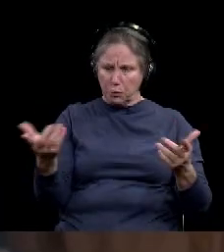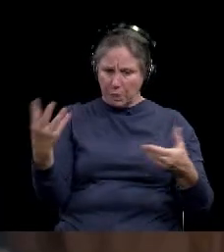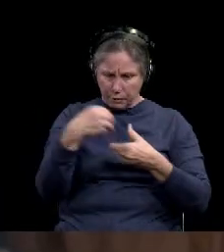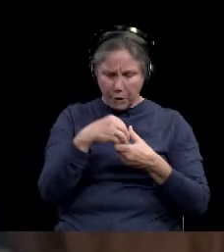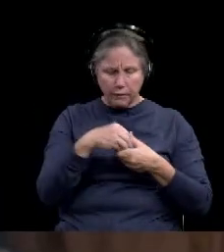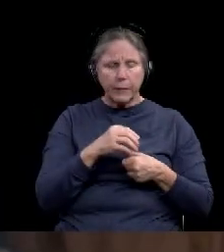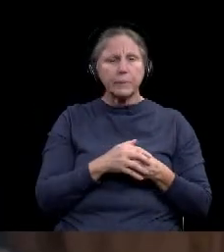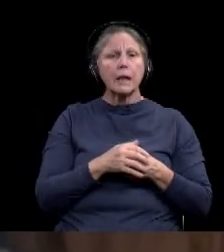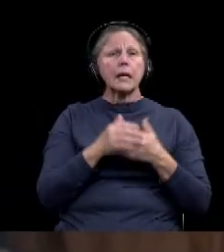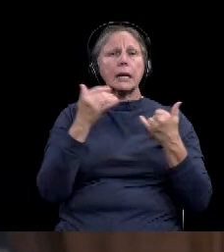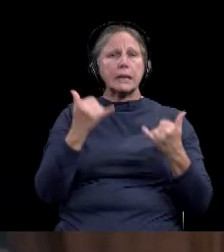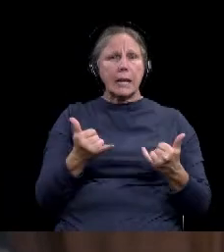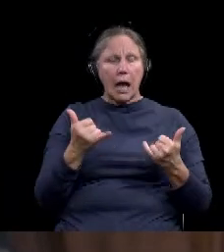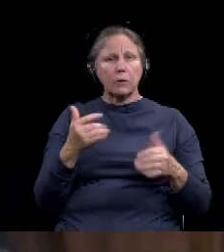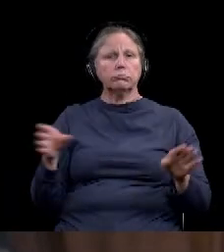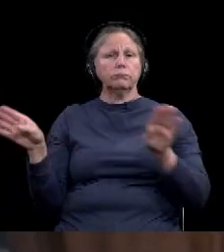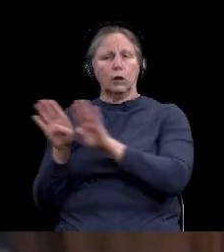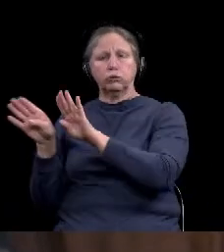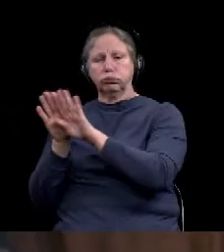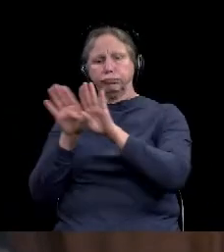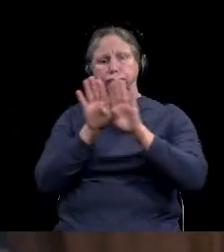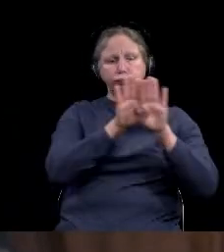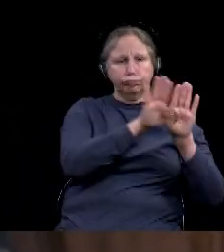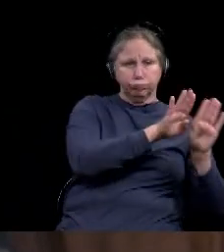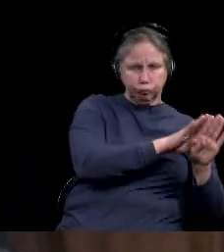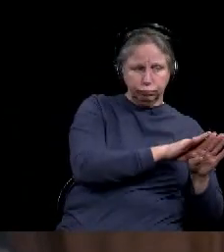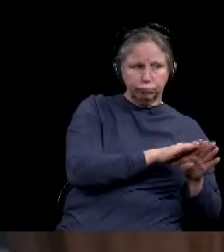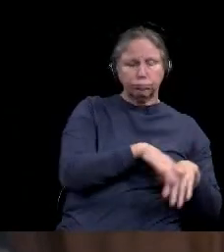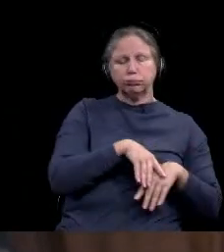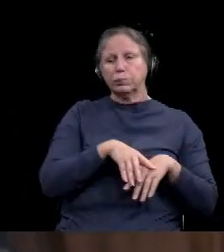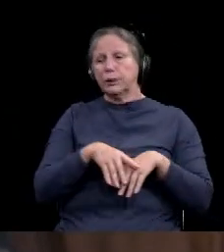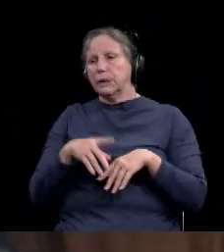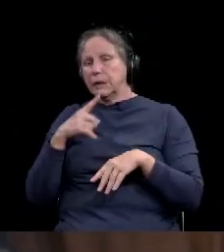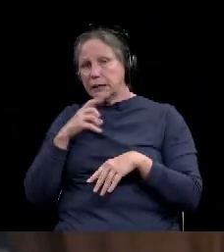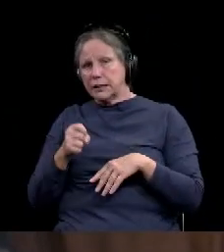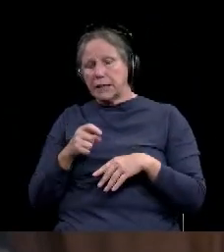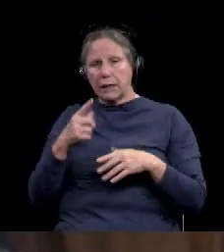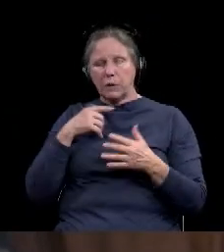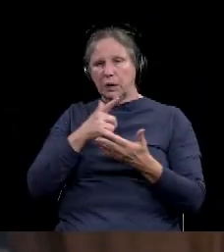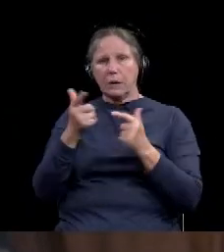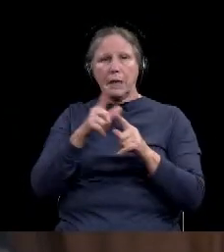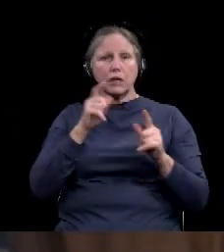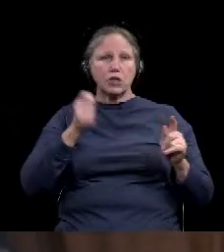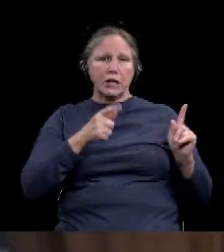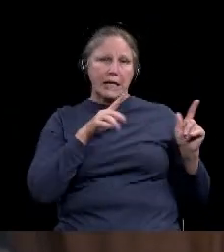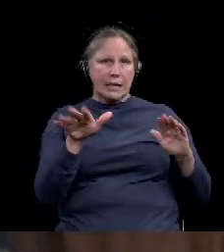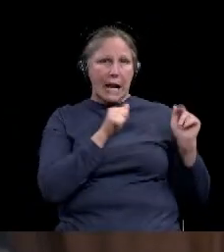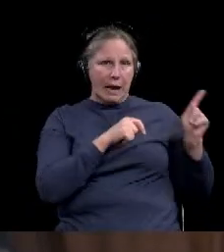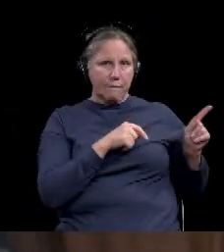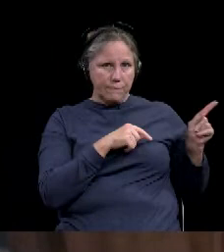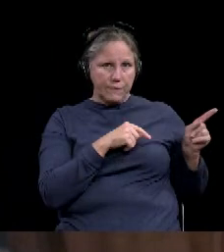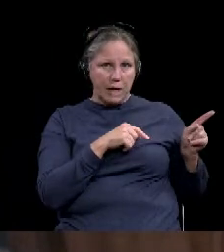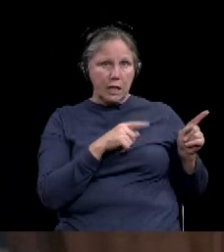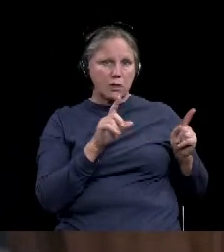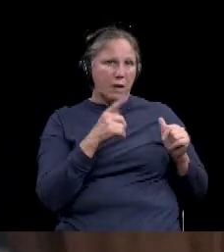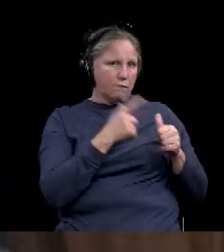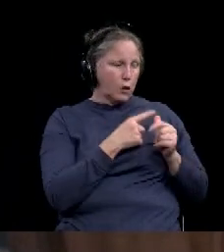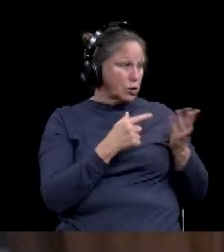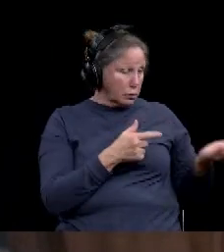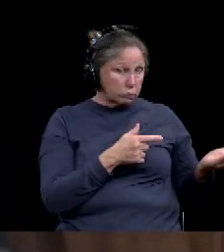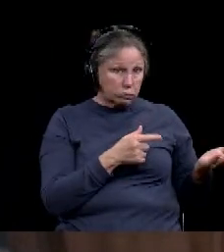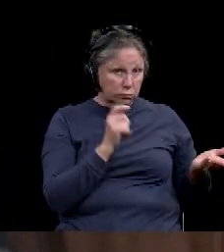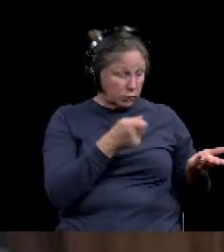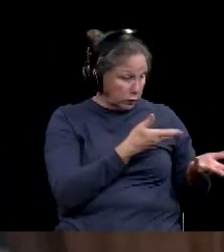of it. Now we're going to go into our wrap up session and we're going to kind of take it out of order. Cause I know, uh, Judge Felton has a commitment he has to get to, we're going to let